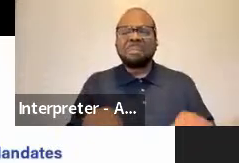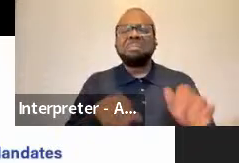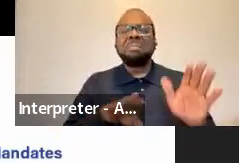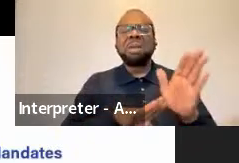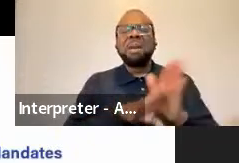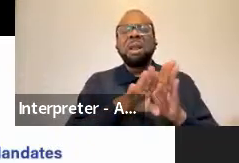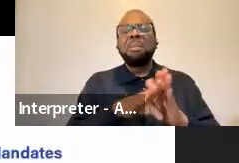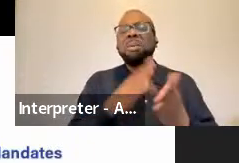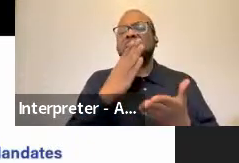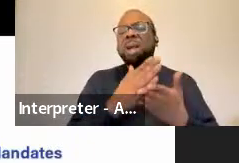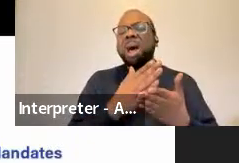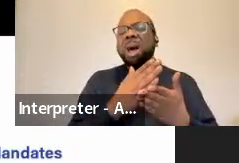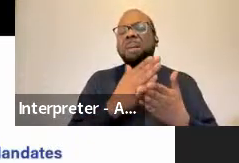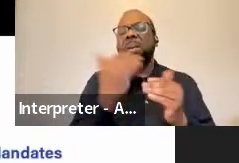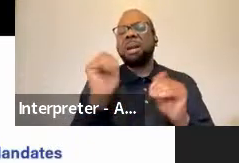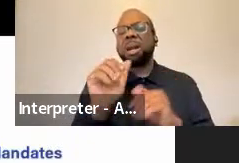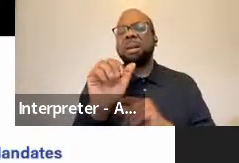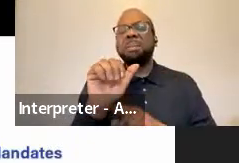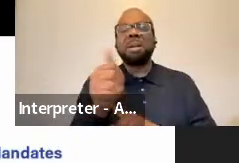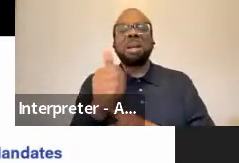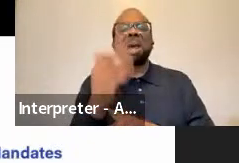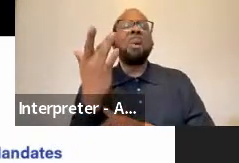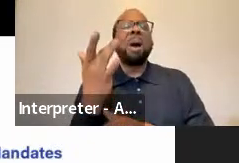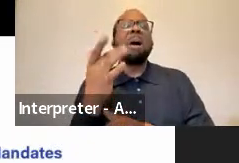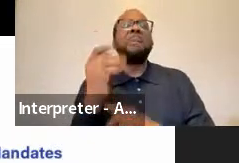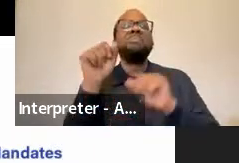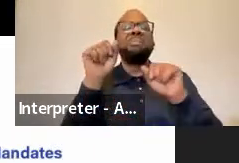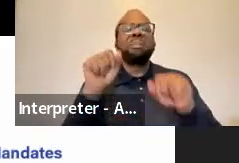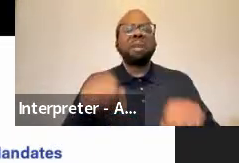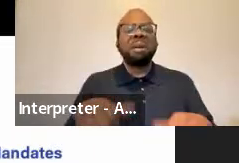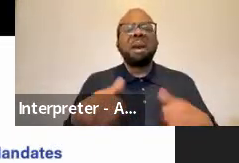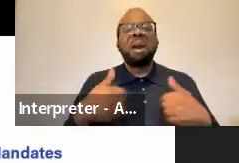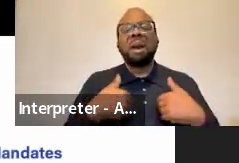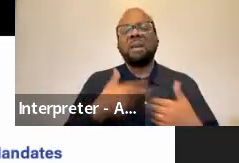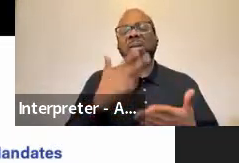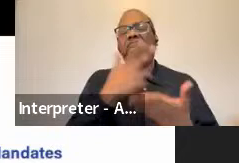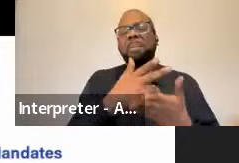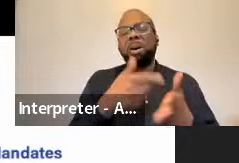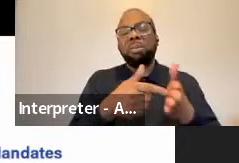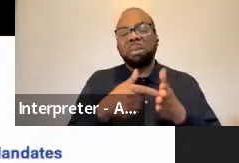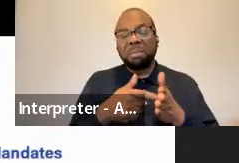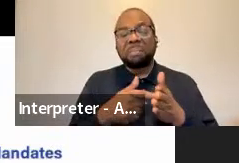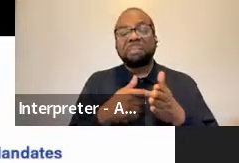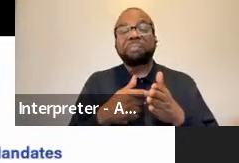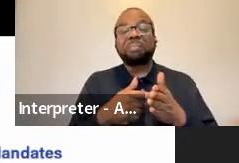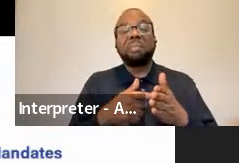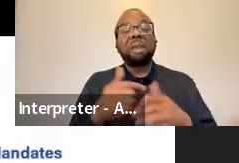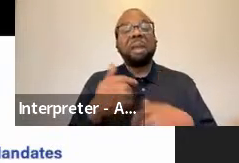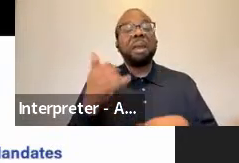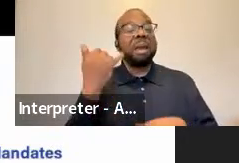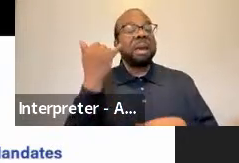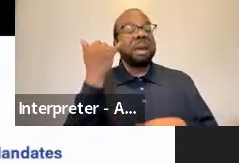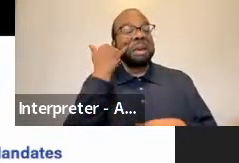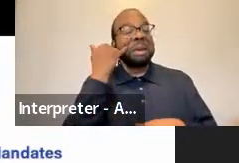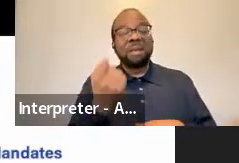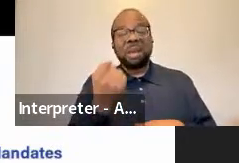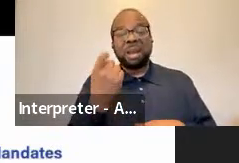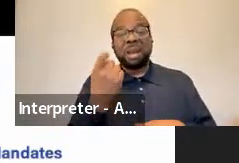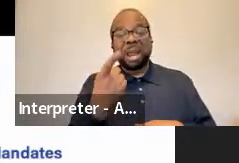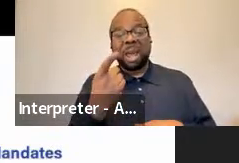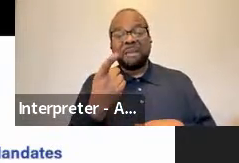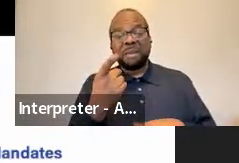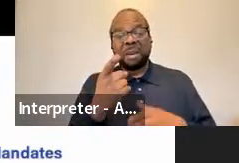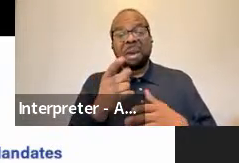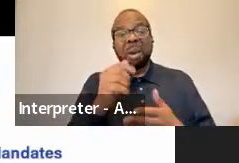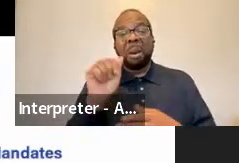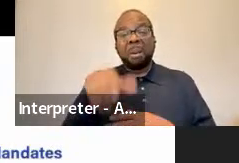10 homes so they can waive out of the parking requirements. As soon as they add that 11th apartment, you would need to